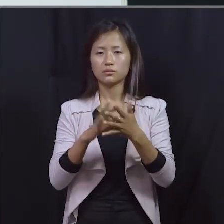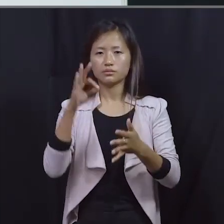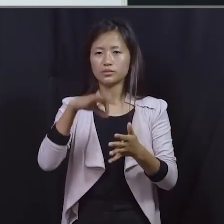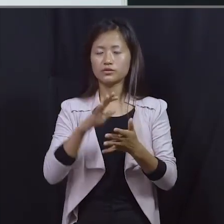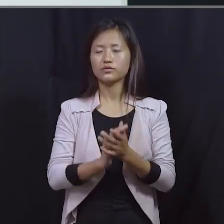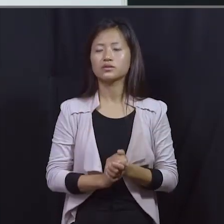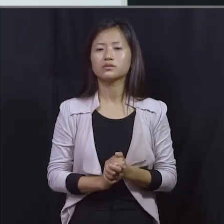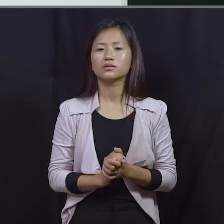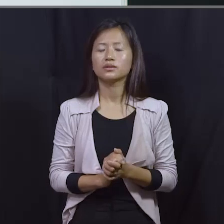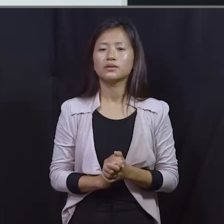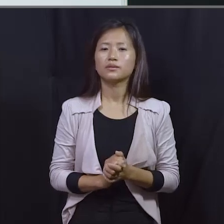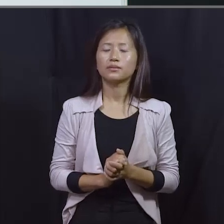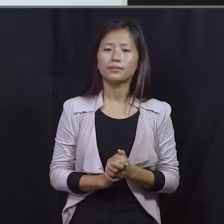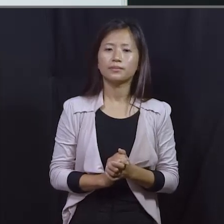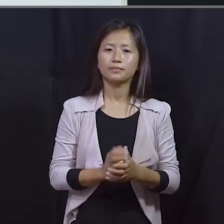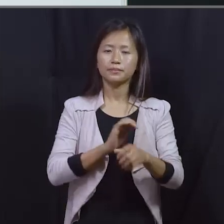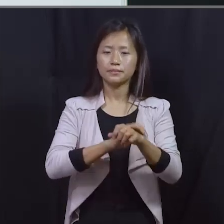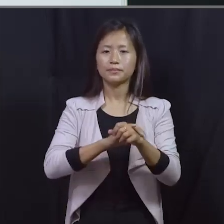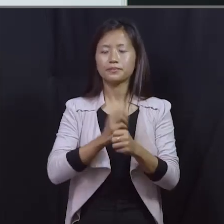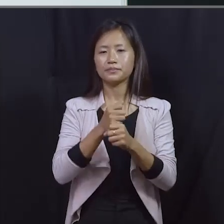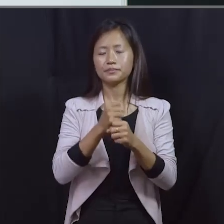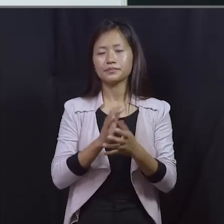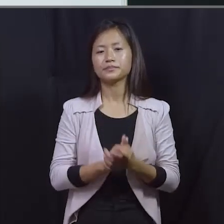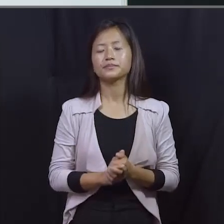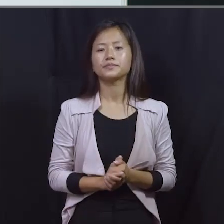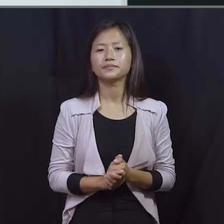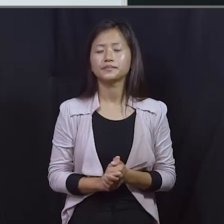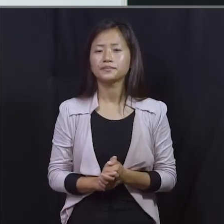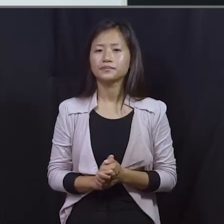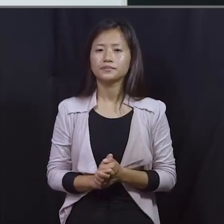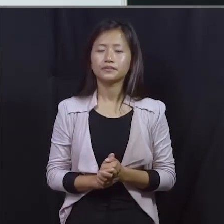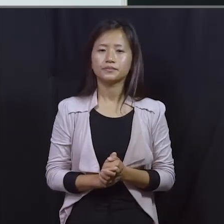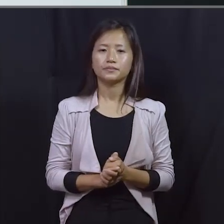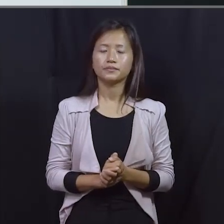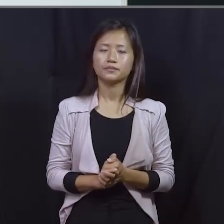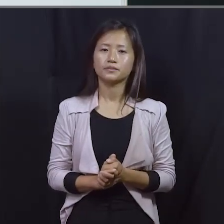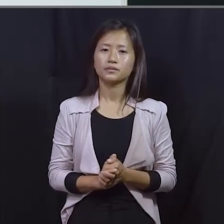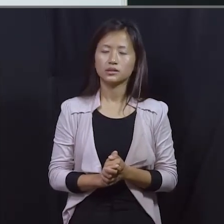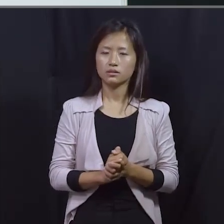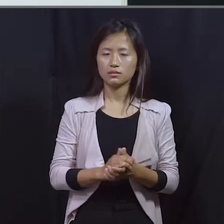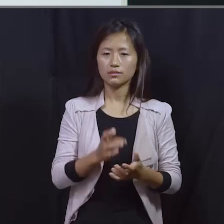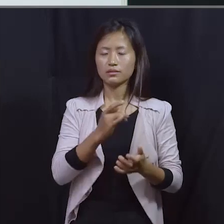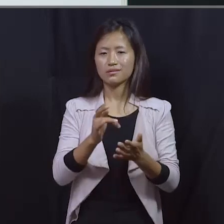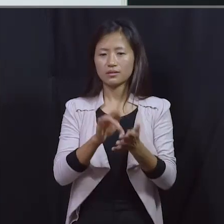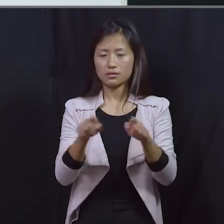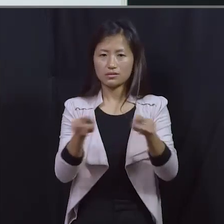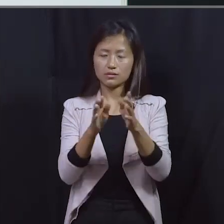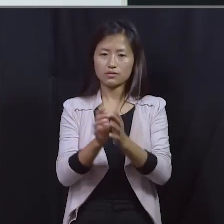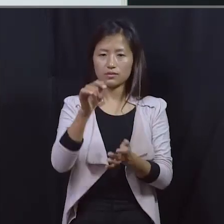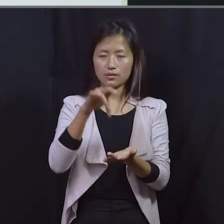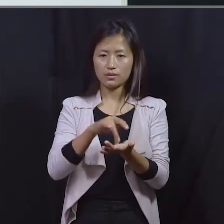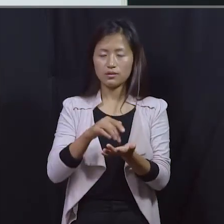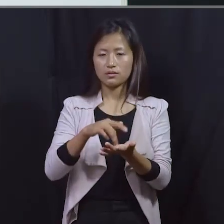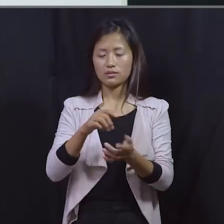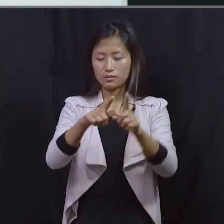the British government. Please keep in mind that. So the kind of land settlement that the British introduced in